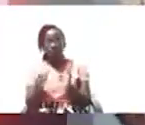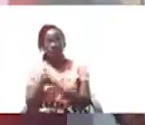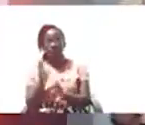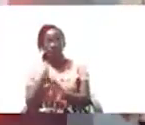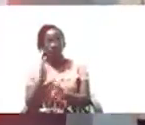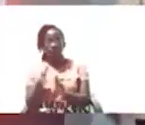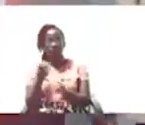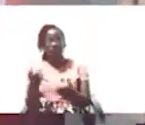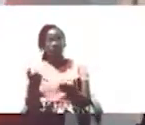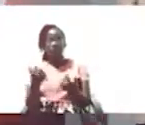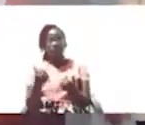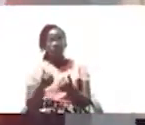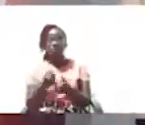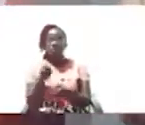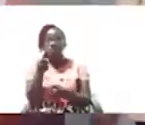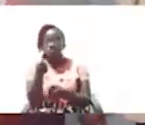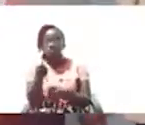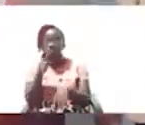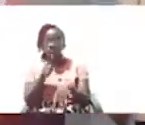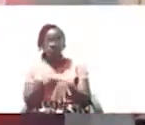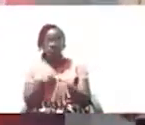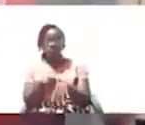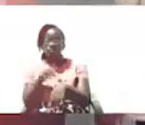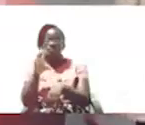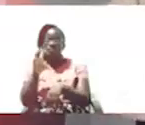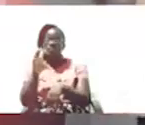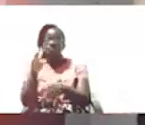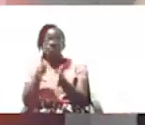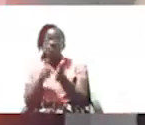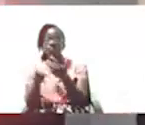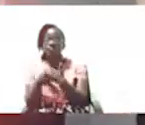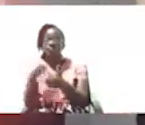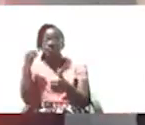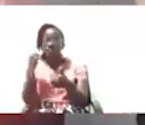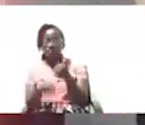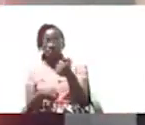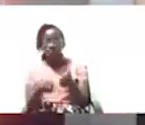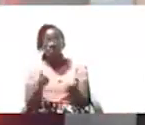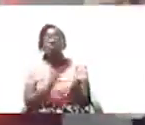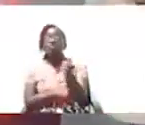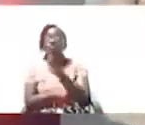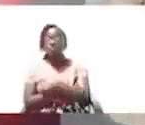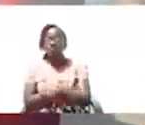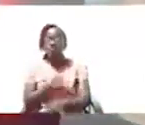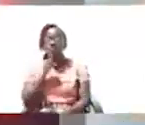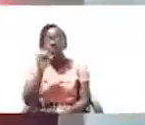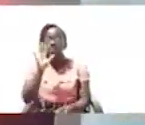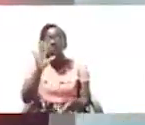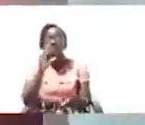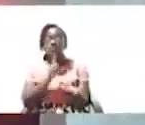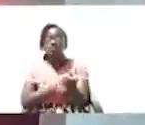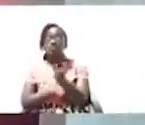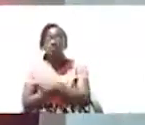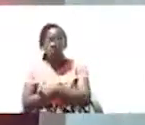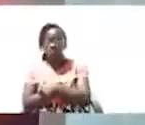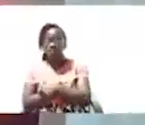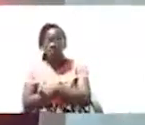your favor, we are coming to an end. And now you're with that. This is your day. And now you're quite that. This is the day of